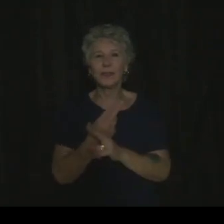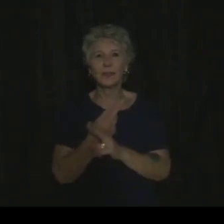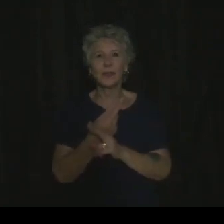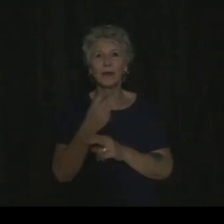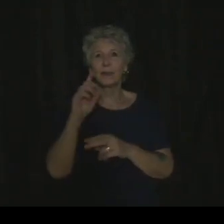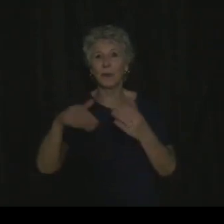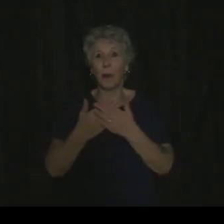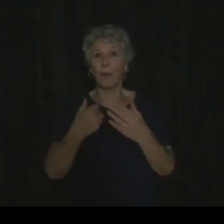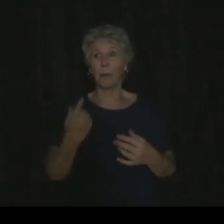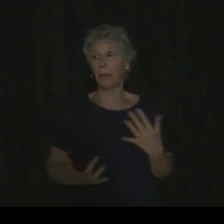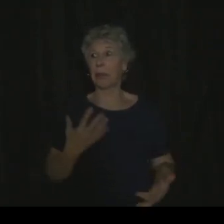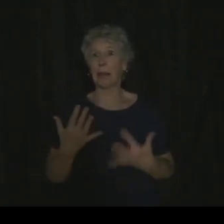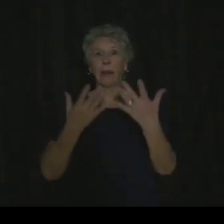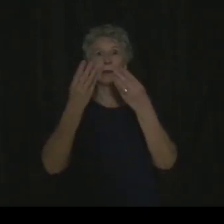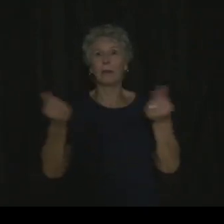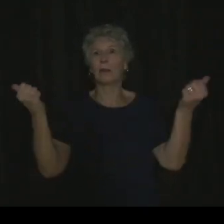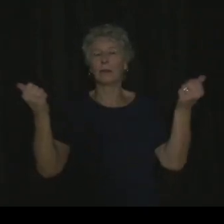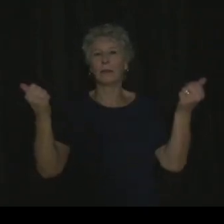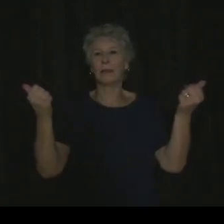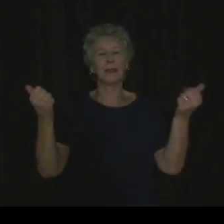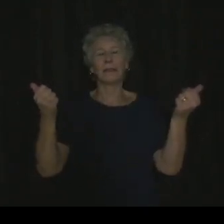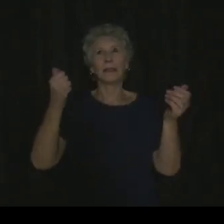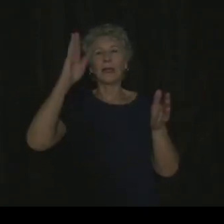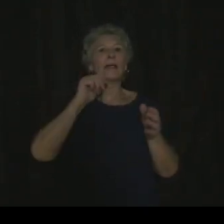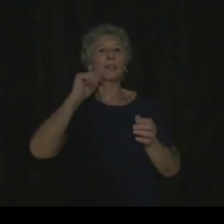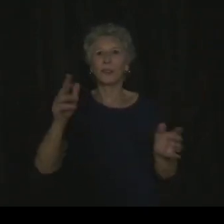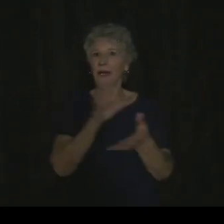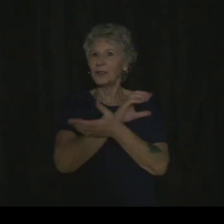sit right now. God mercifully does not destroy us